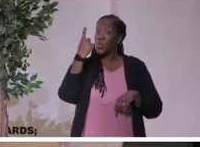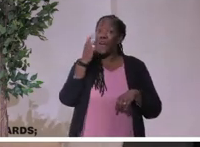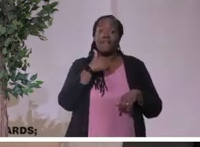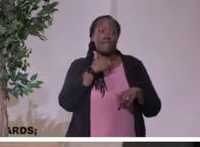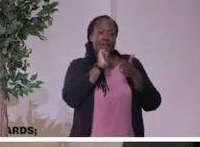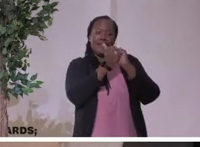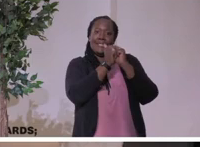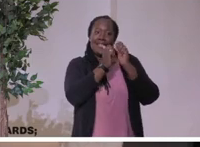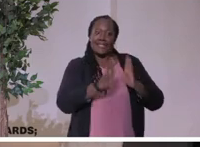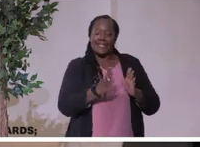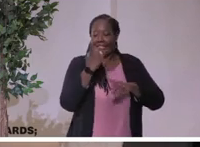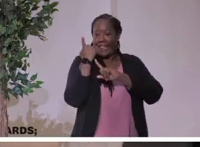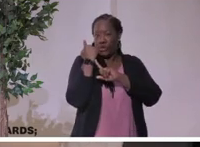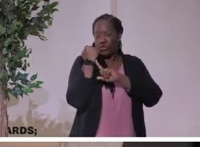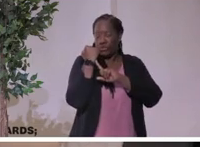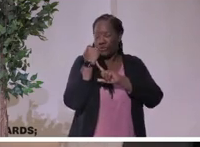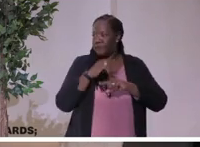year who